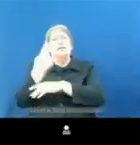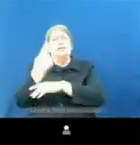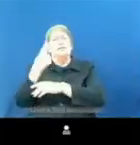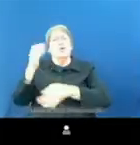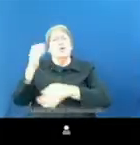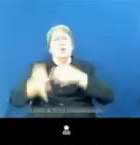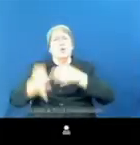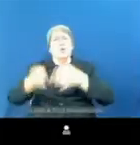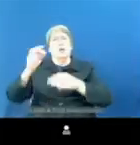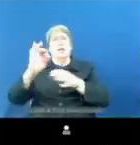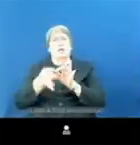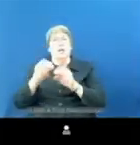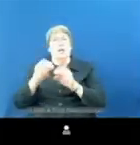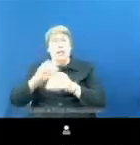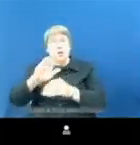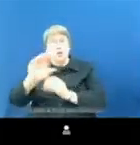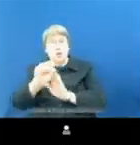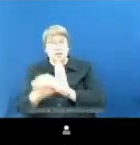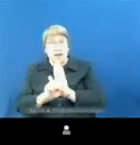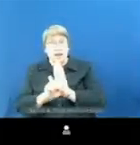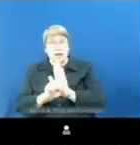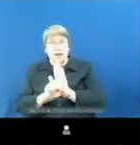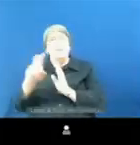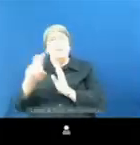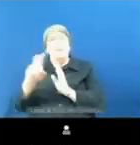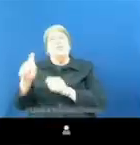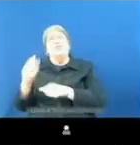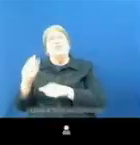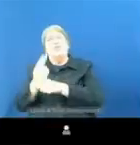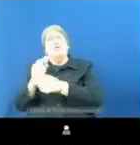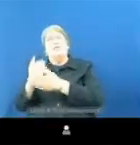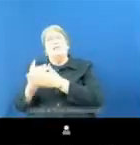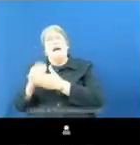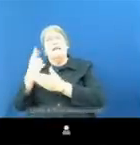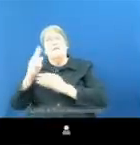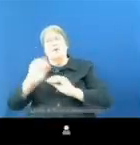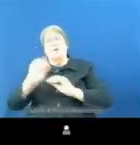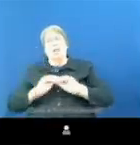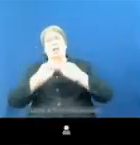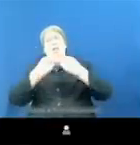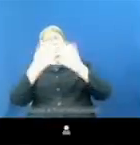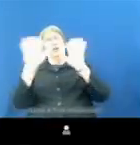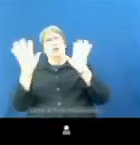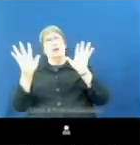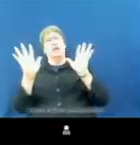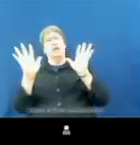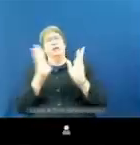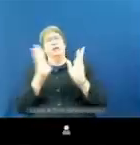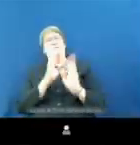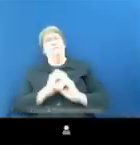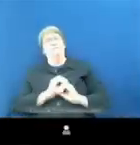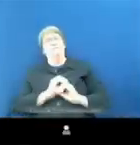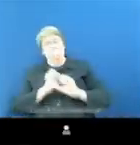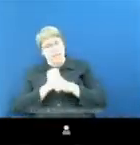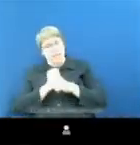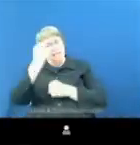because you use that legal basis to be able to clearly and logically articulate the role and function of the court interpreter, should you